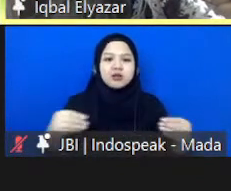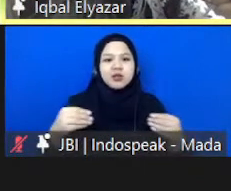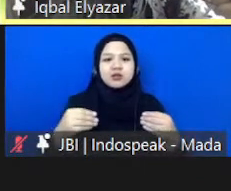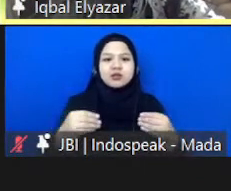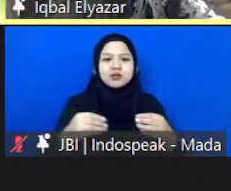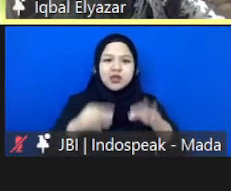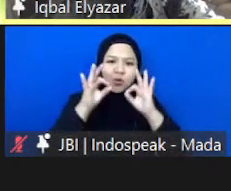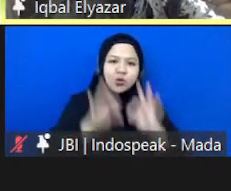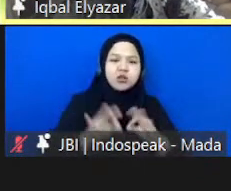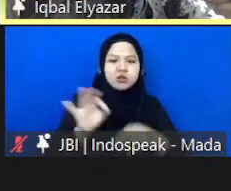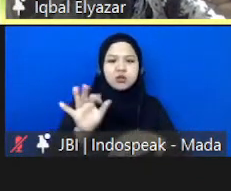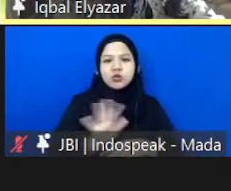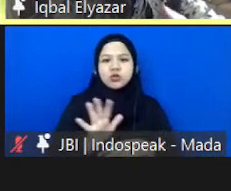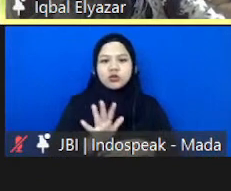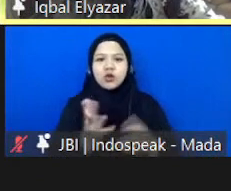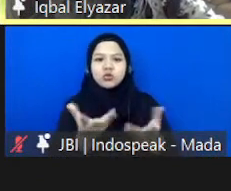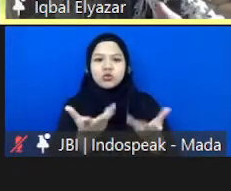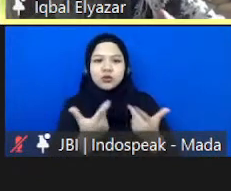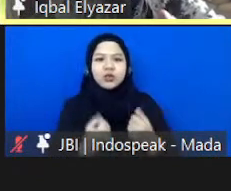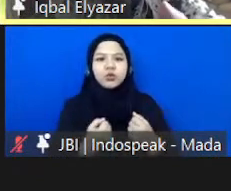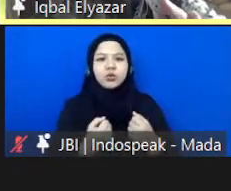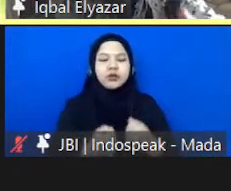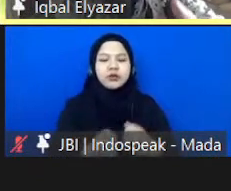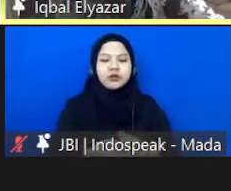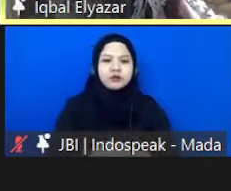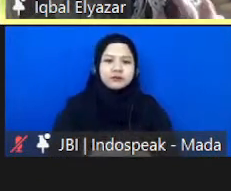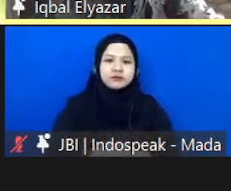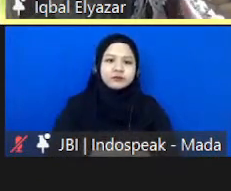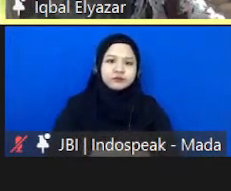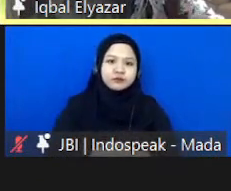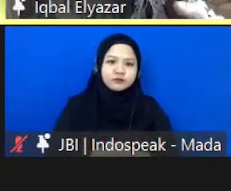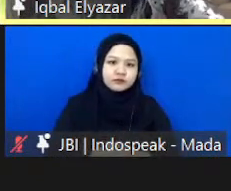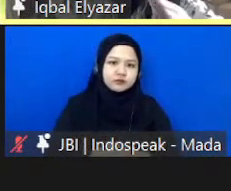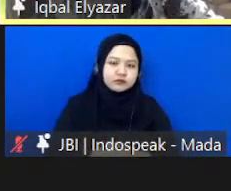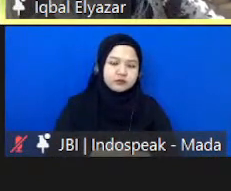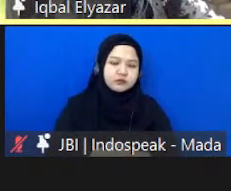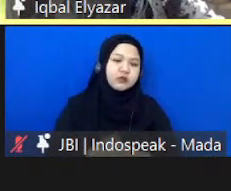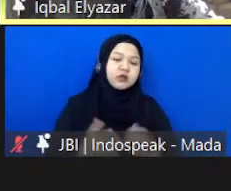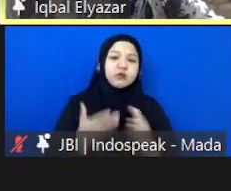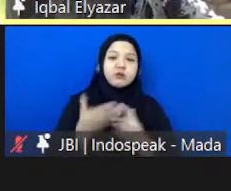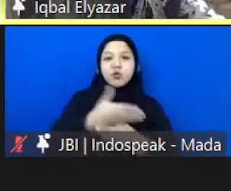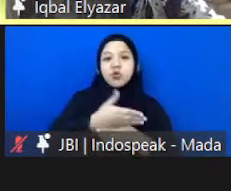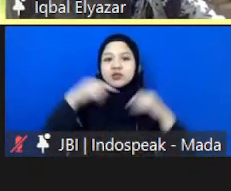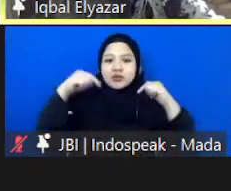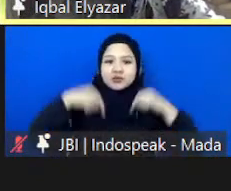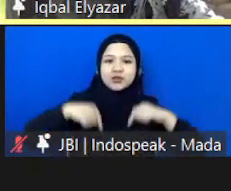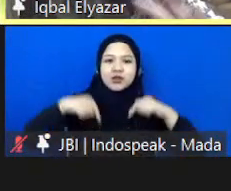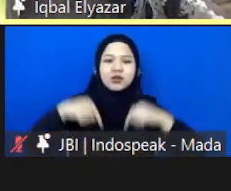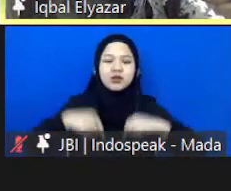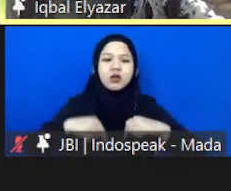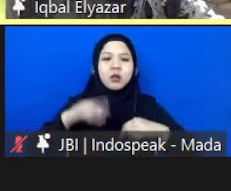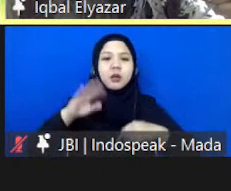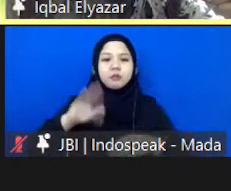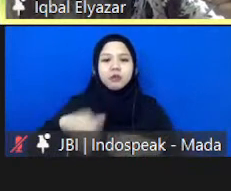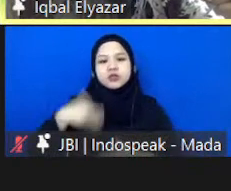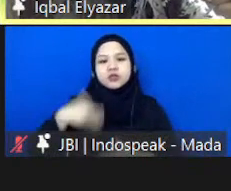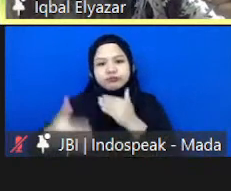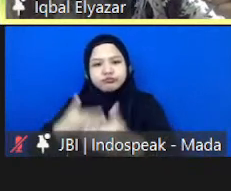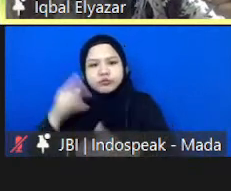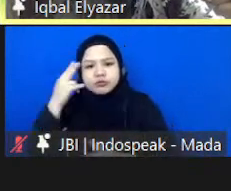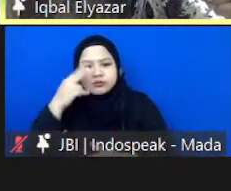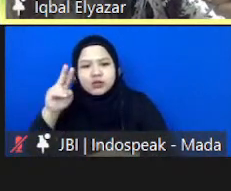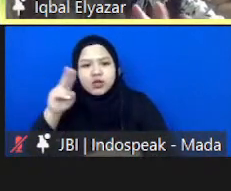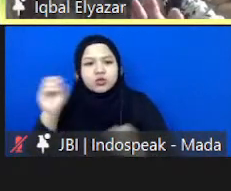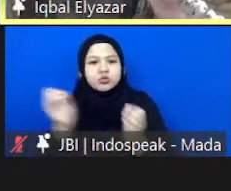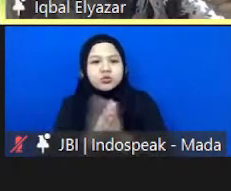counting. So we also did some project now. We are still ongoing, tracking the all-cause mortality